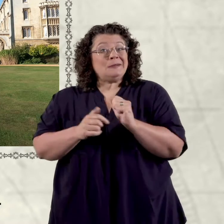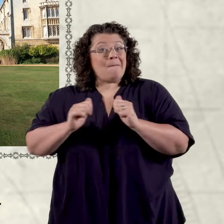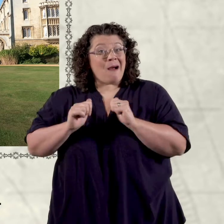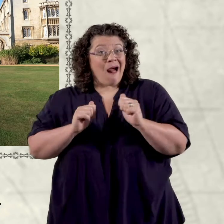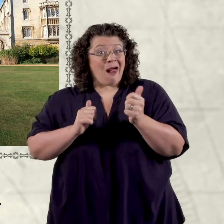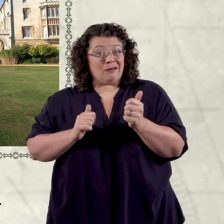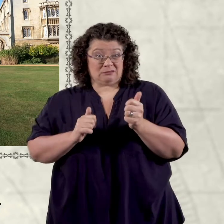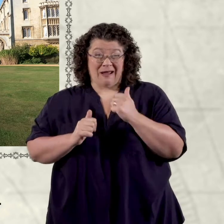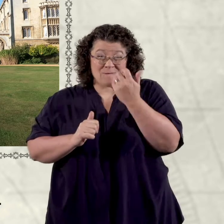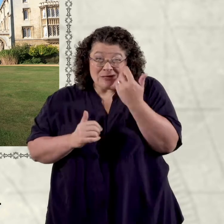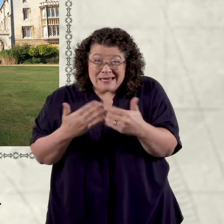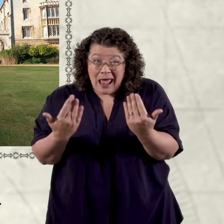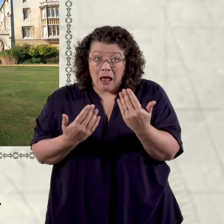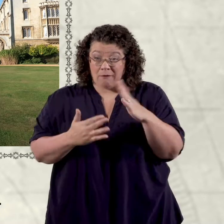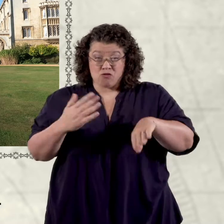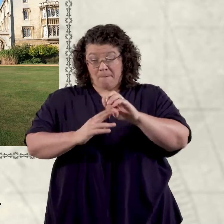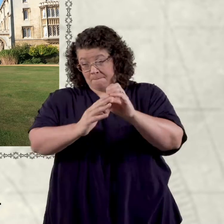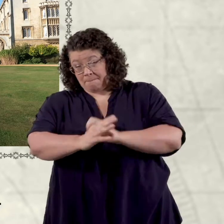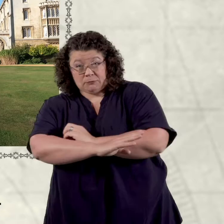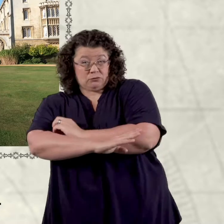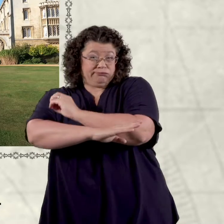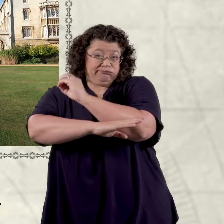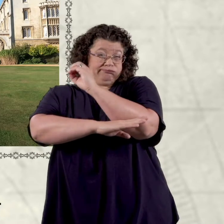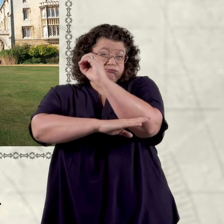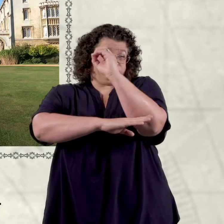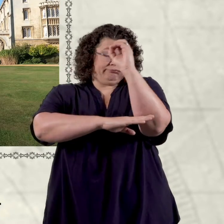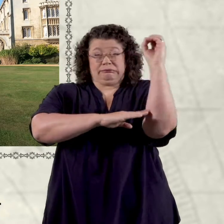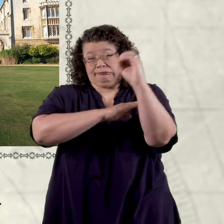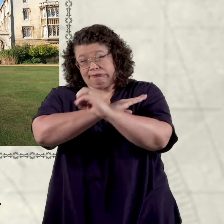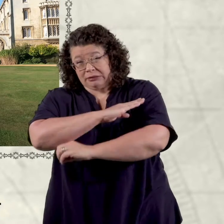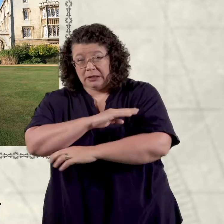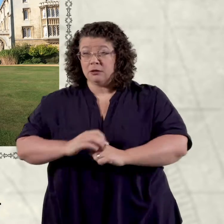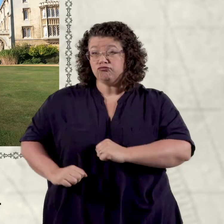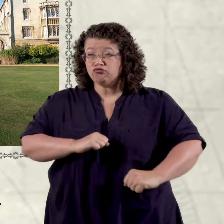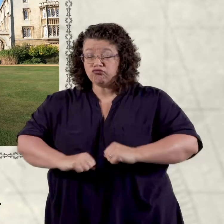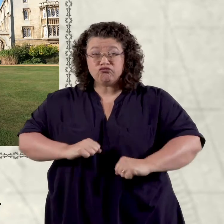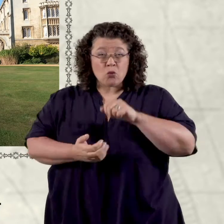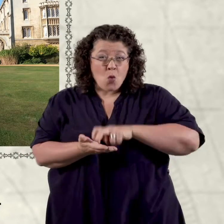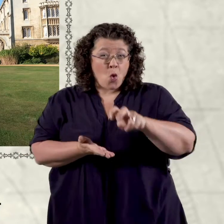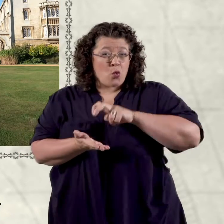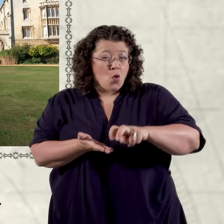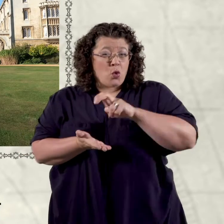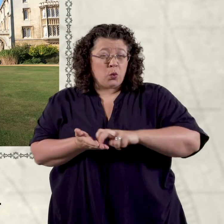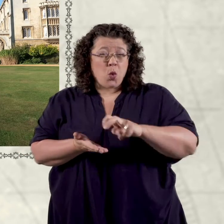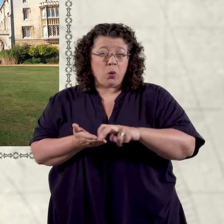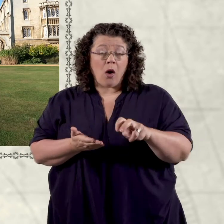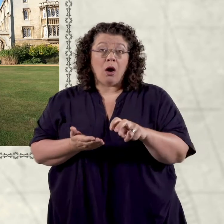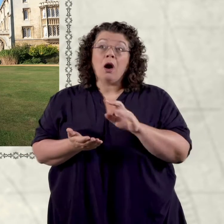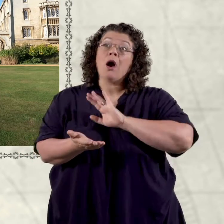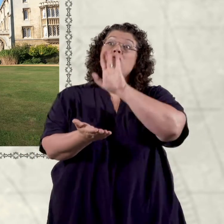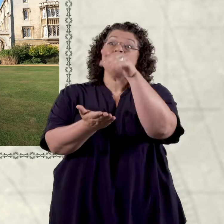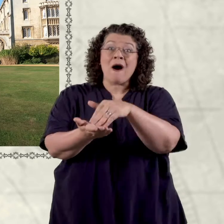200 miles. 20 miles a day from dawn till dusk. Oh, I